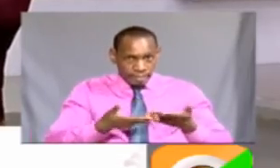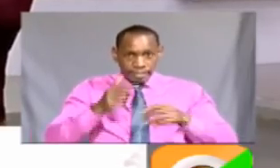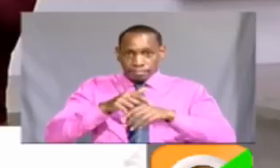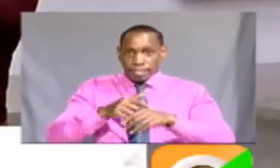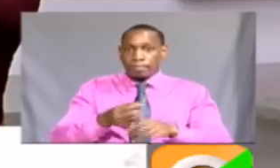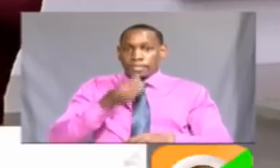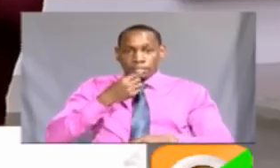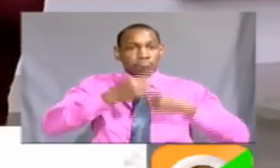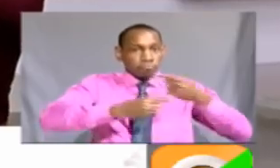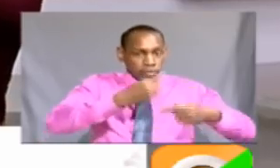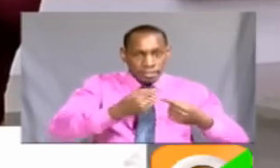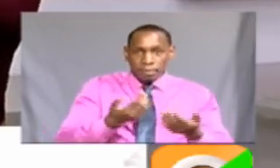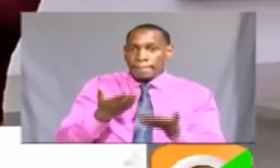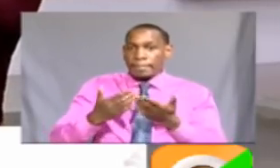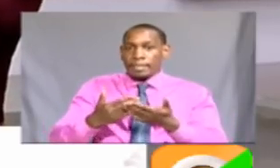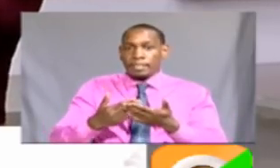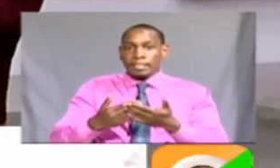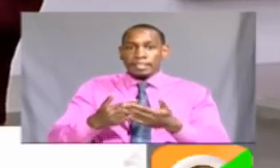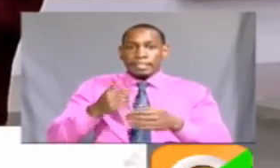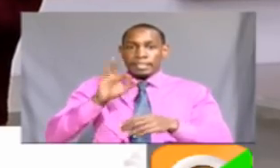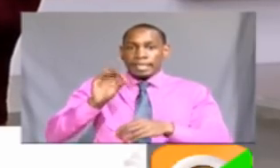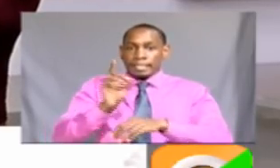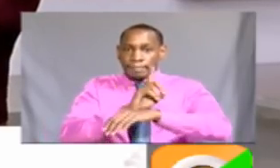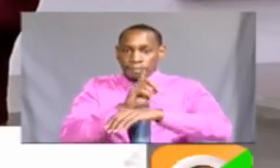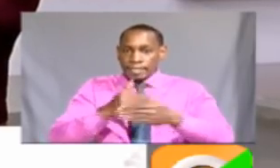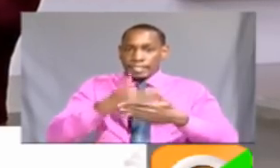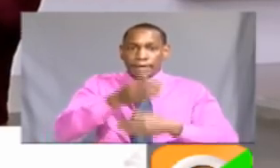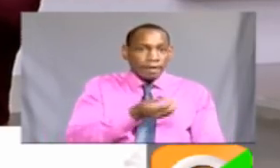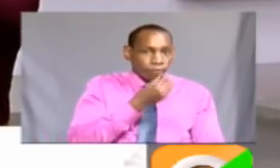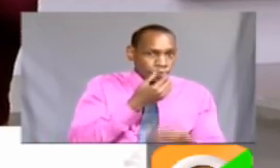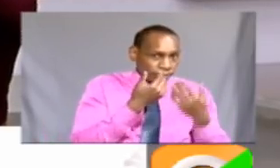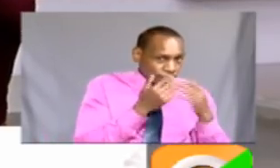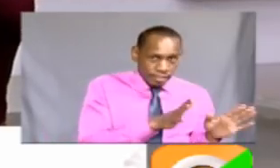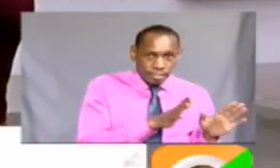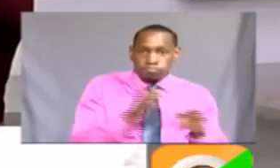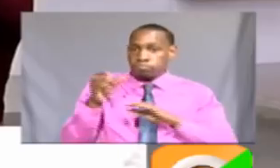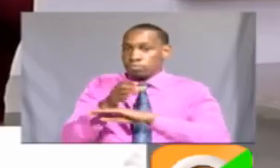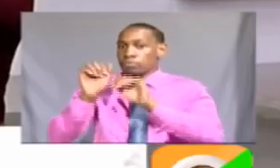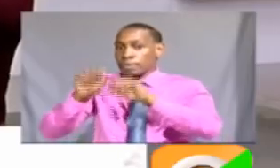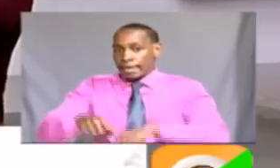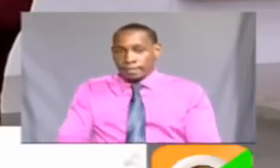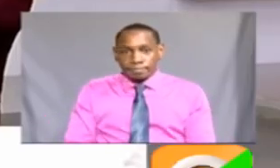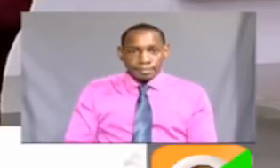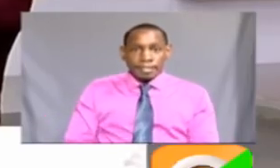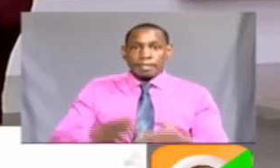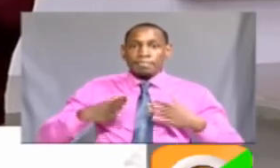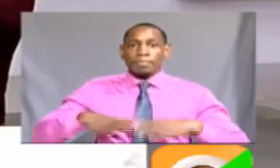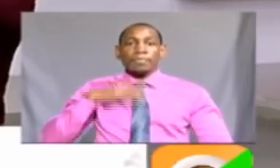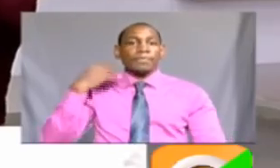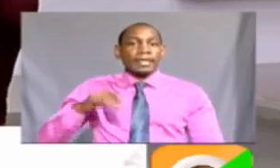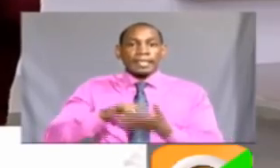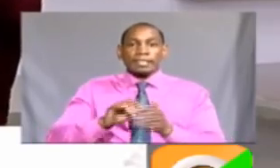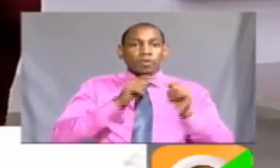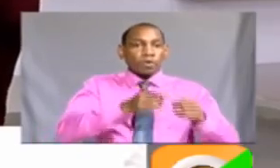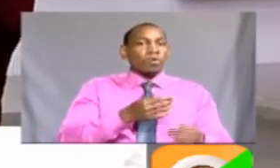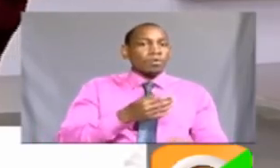during their meal or up to 30 minutes after the meal has ended. I know you've seen the joke of people saying they're going to